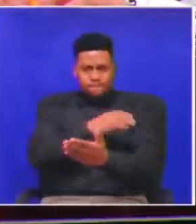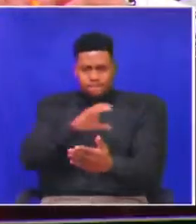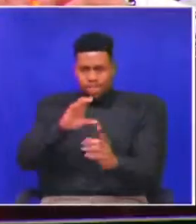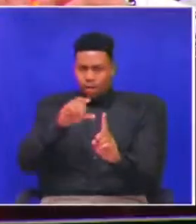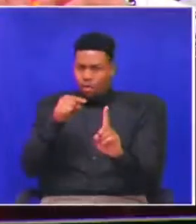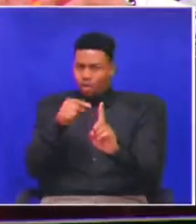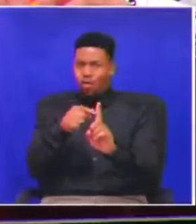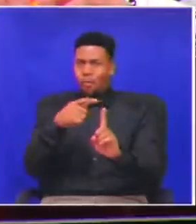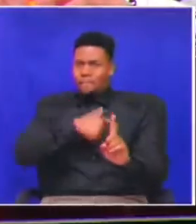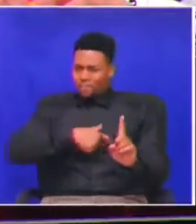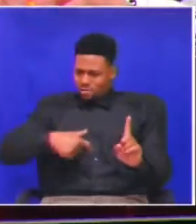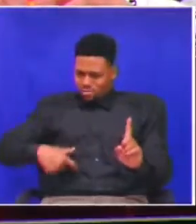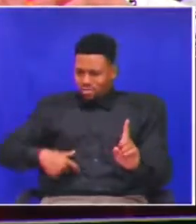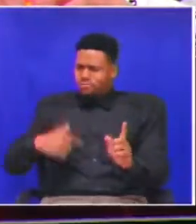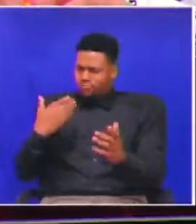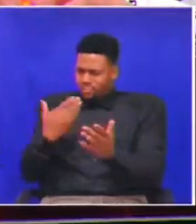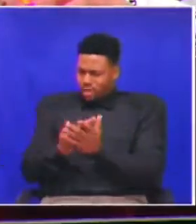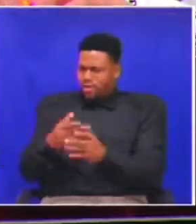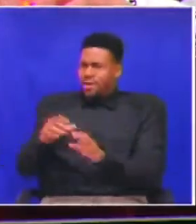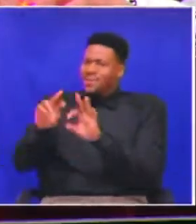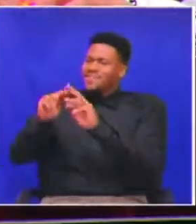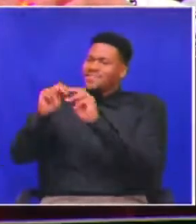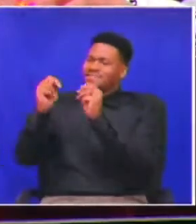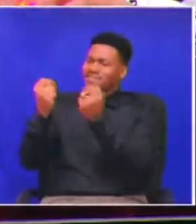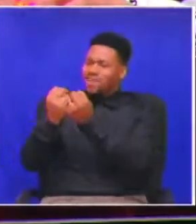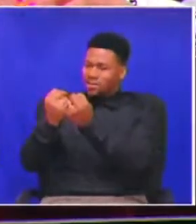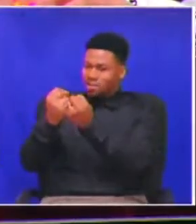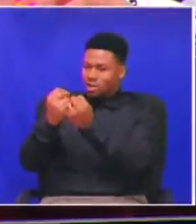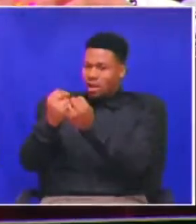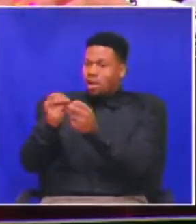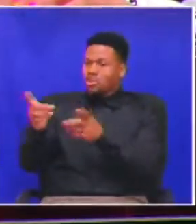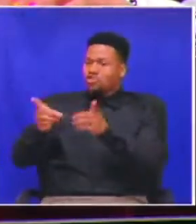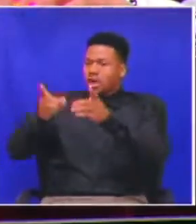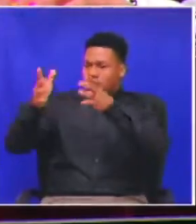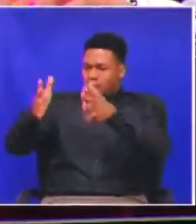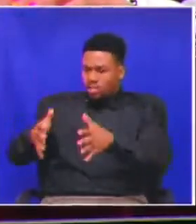the National Director of Prosecutions